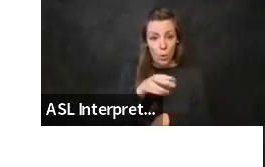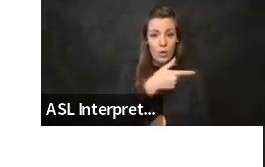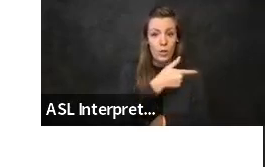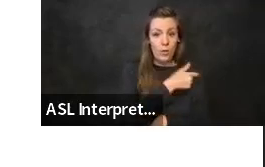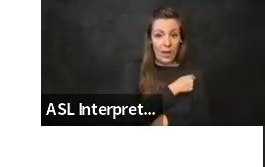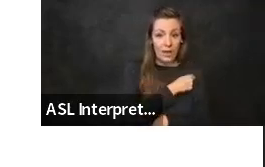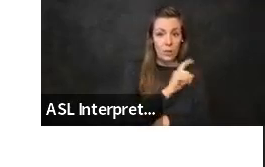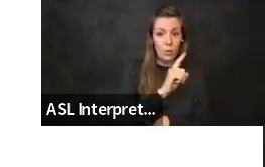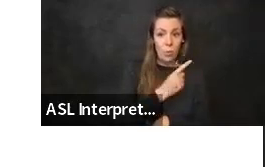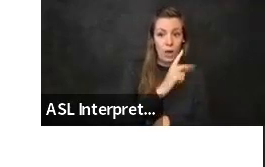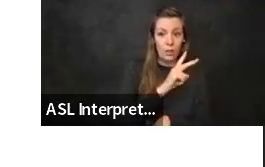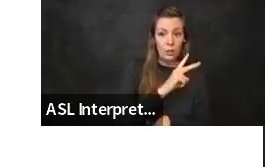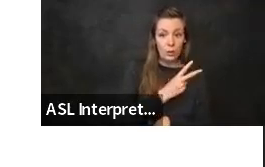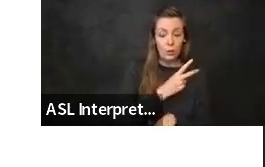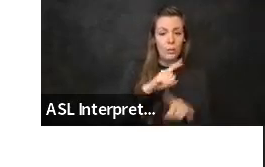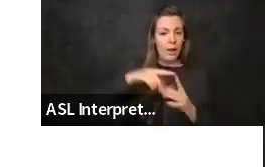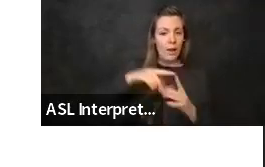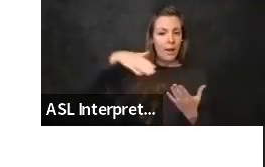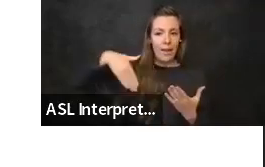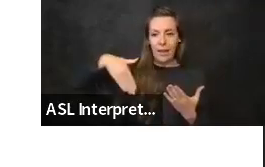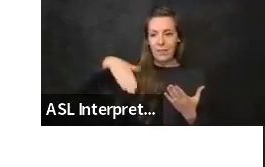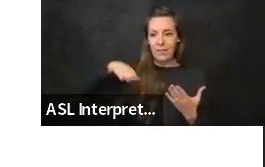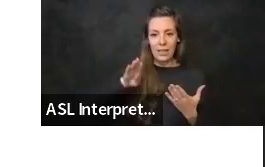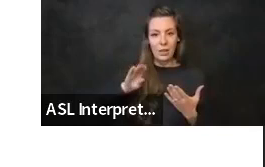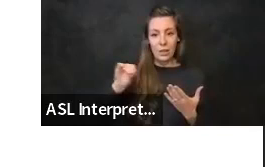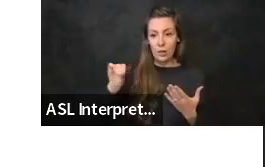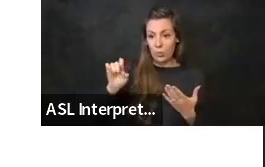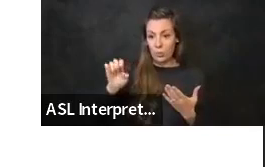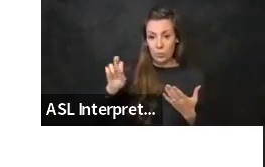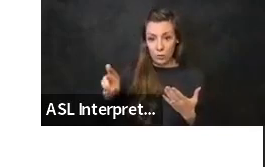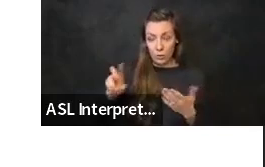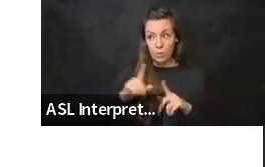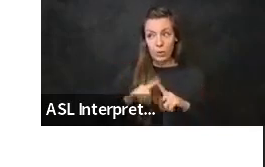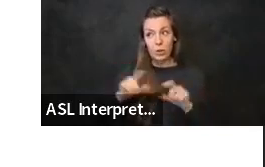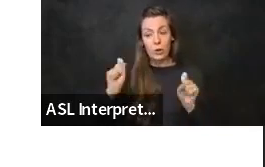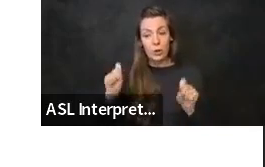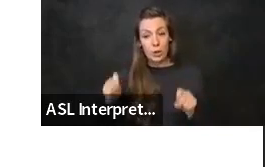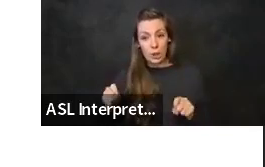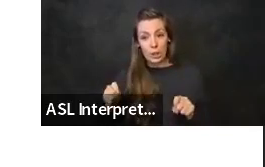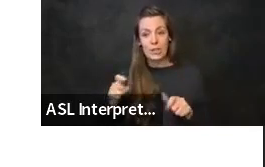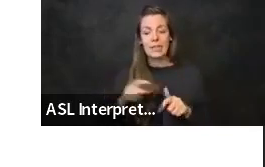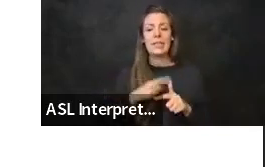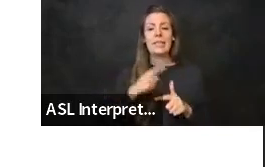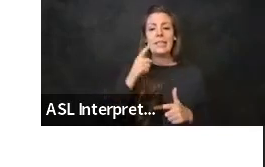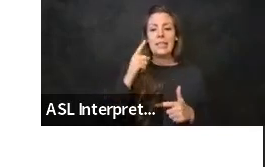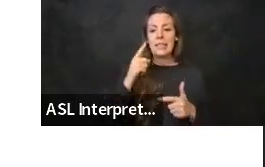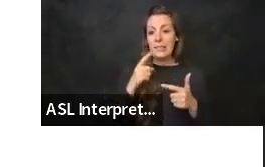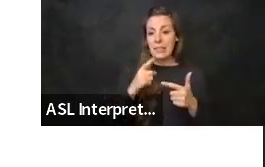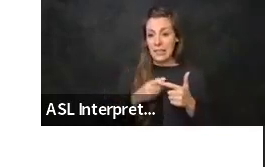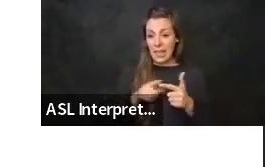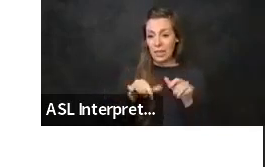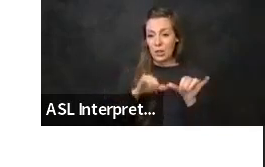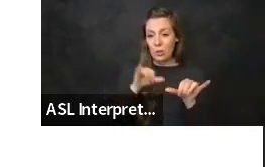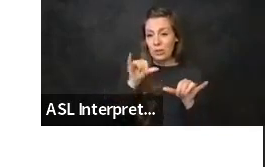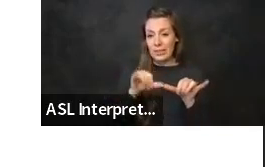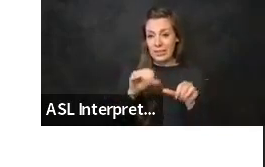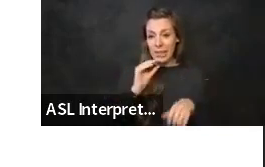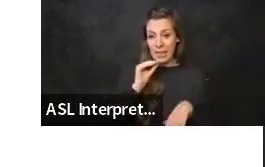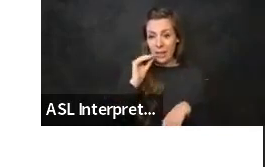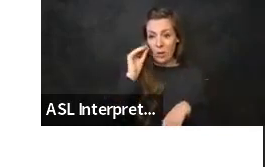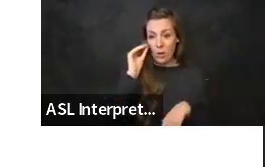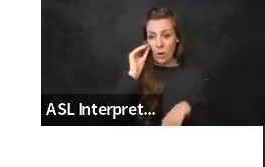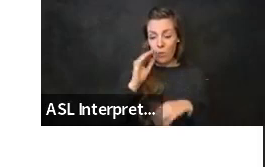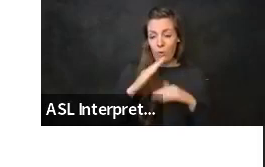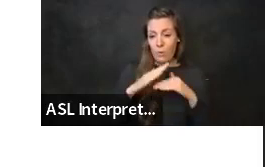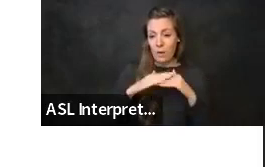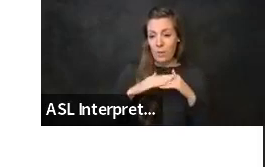first 2 doses, but you haven't had your booster yet and you're eligible, then you would stay home for at